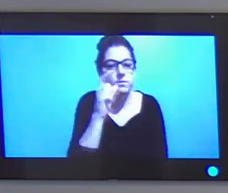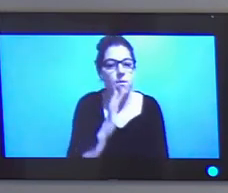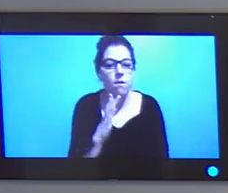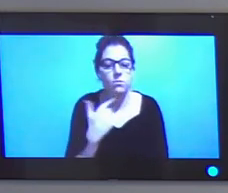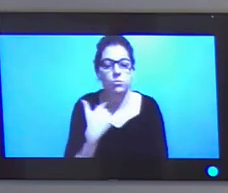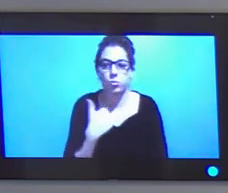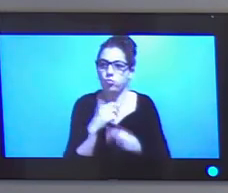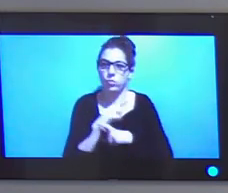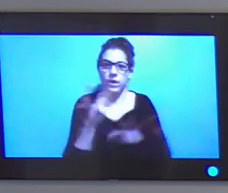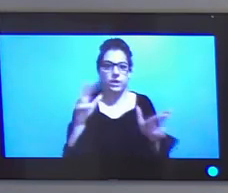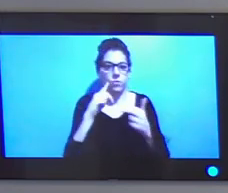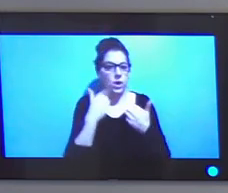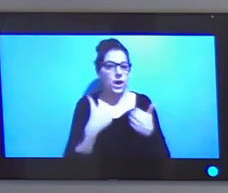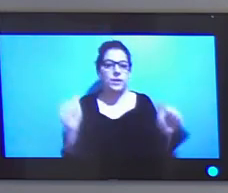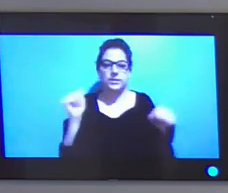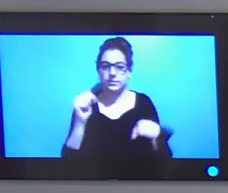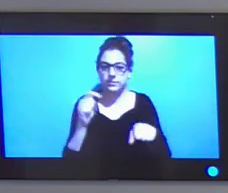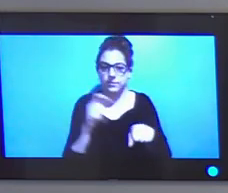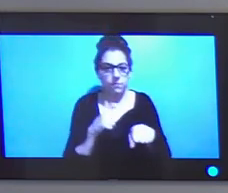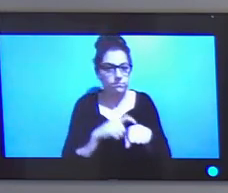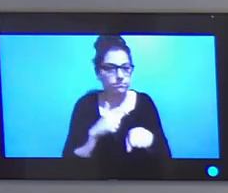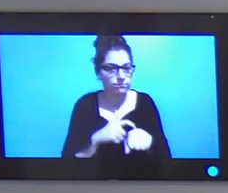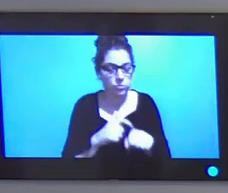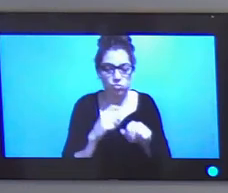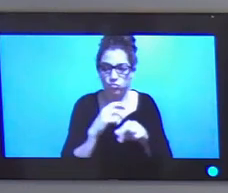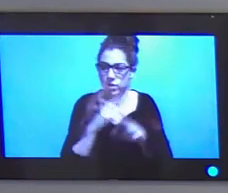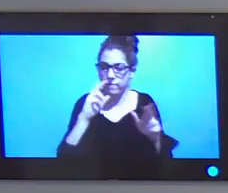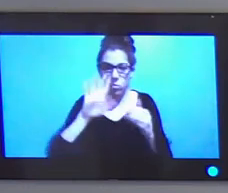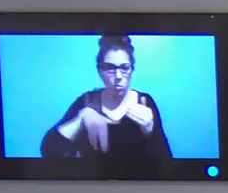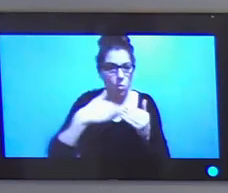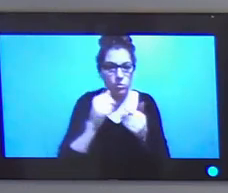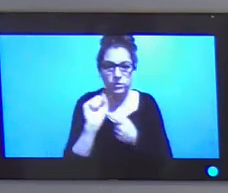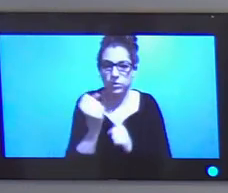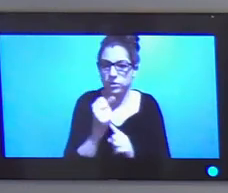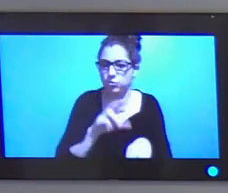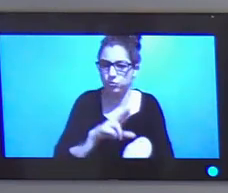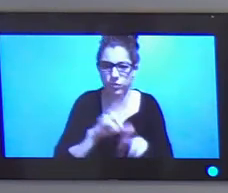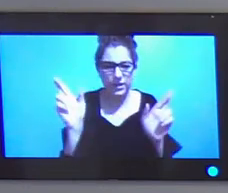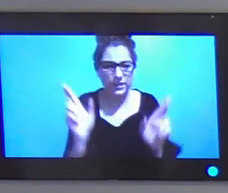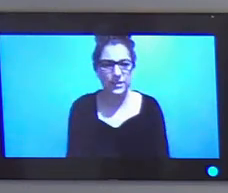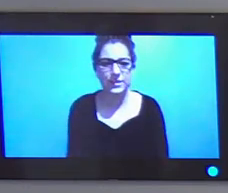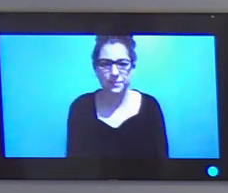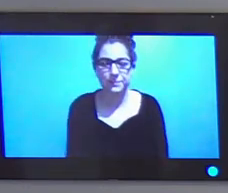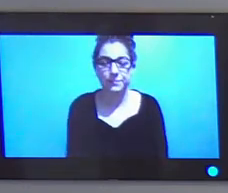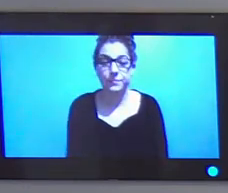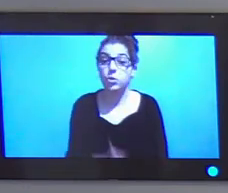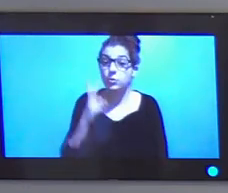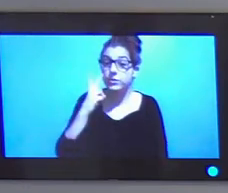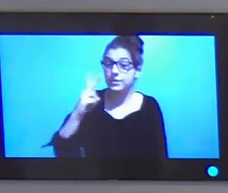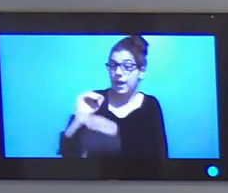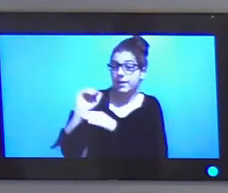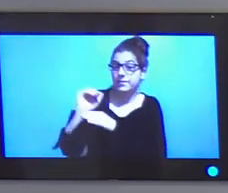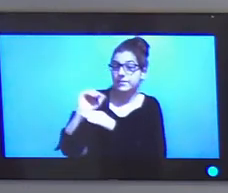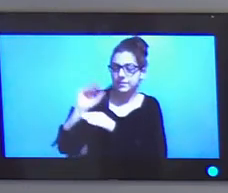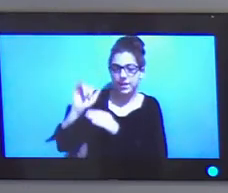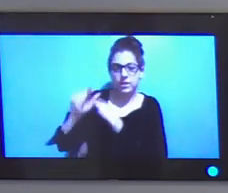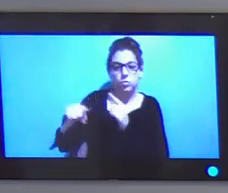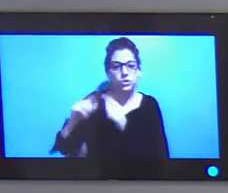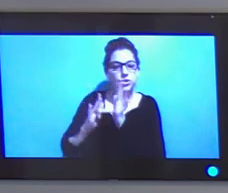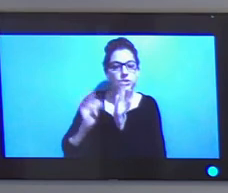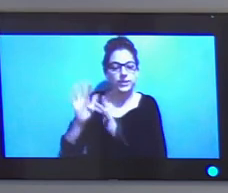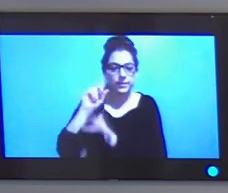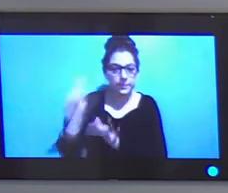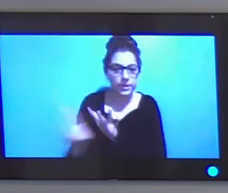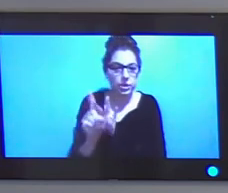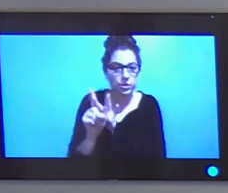any time. We're ready for all circumstances. You see, it's at night when Jesus appears.